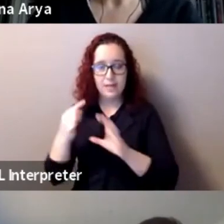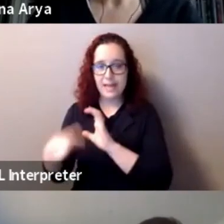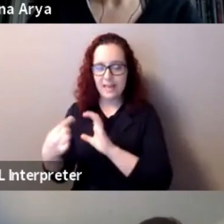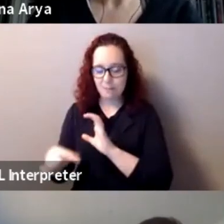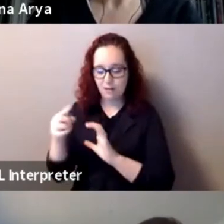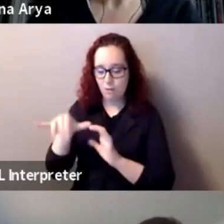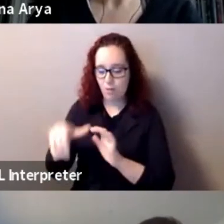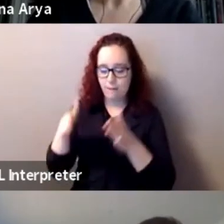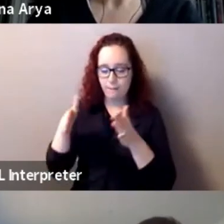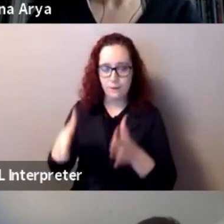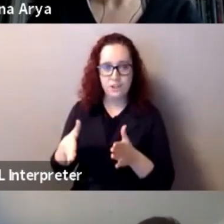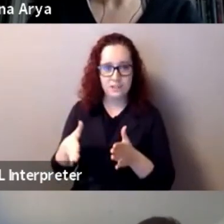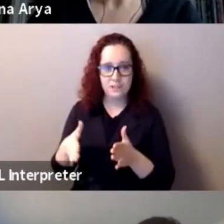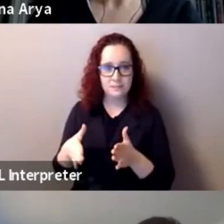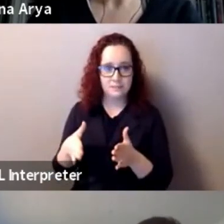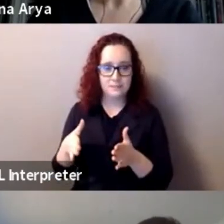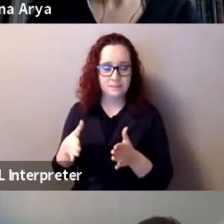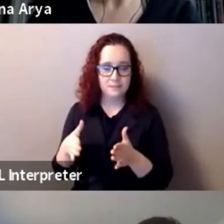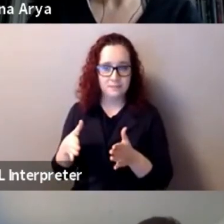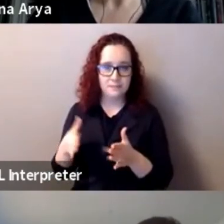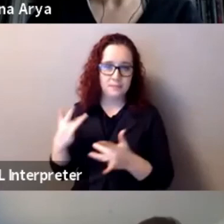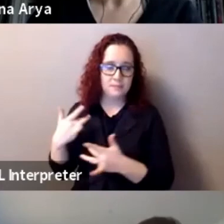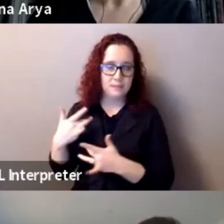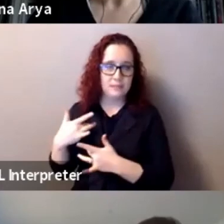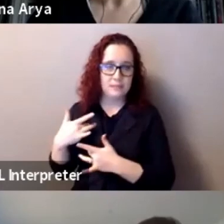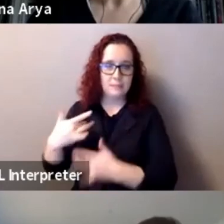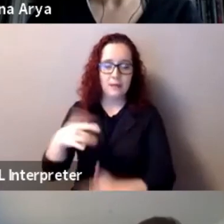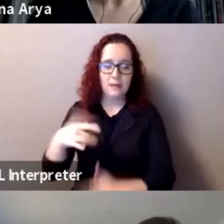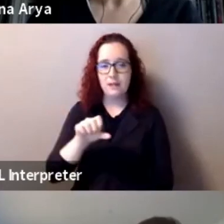be. And it's typically the SIG